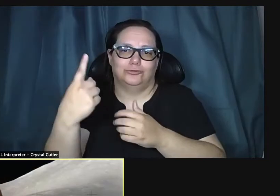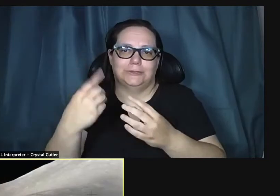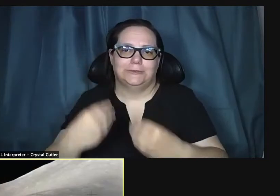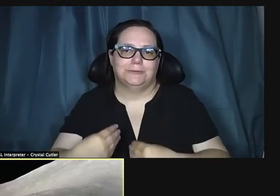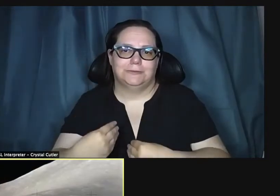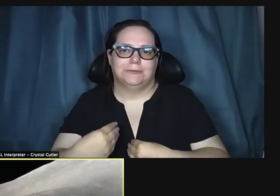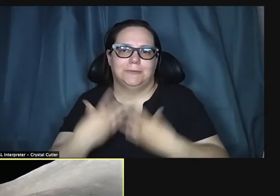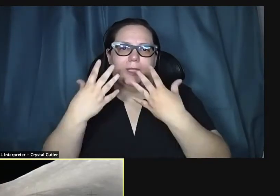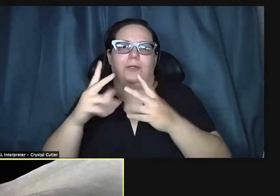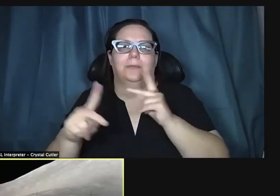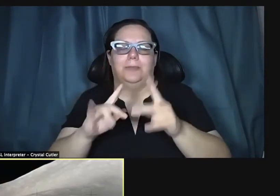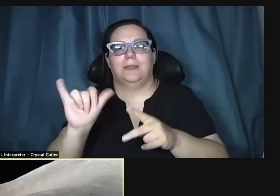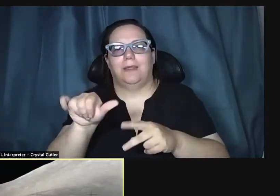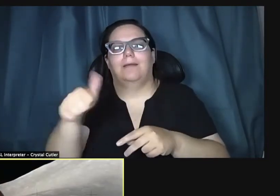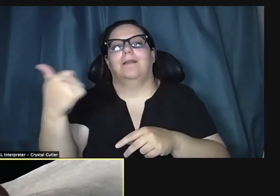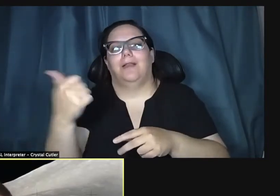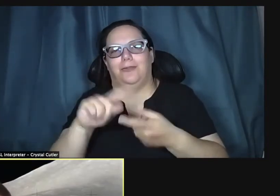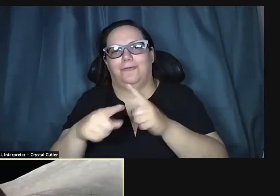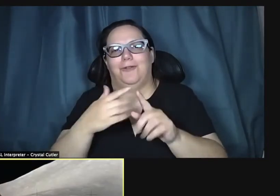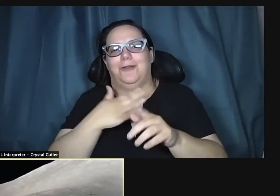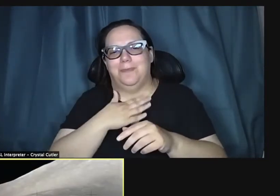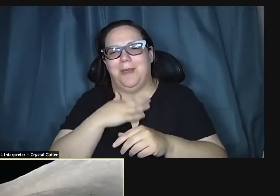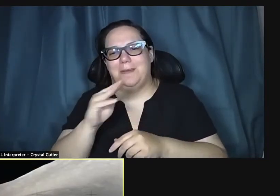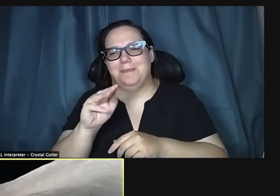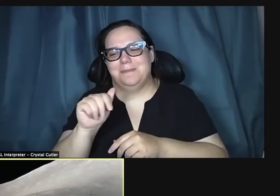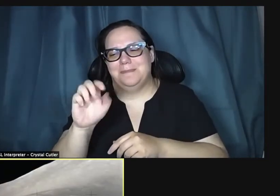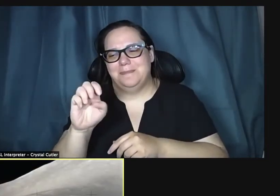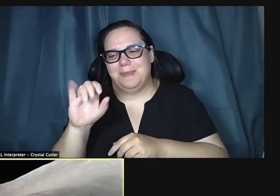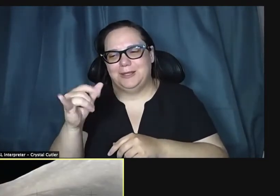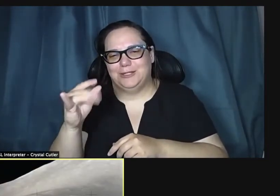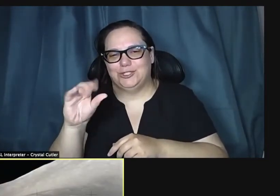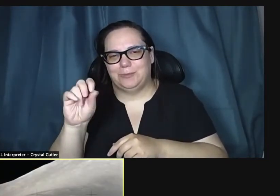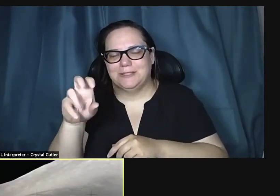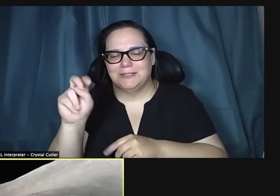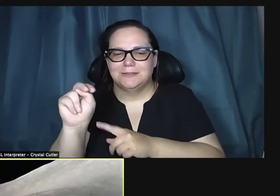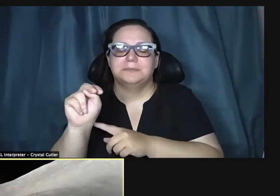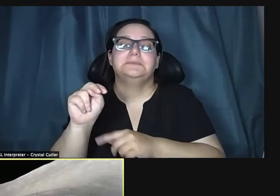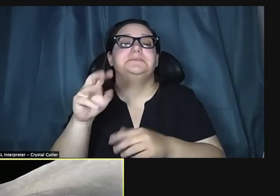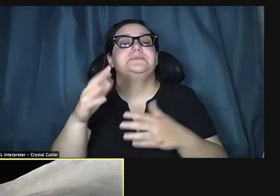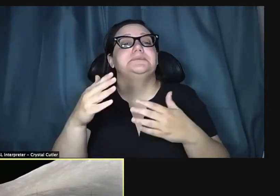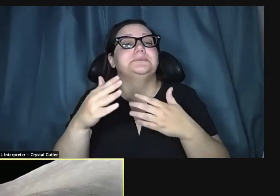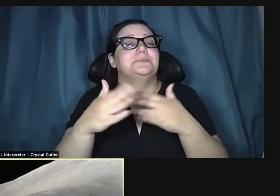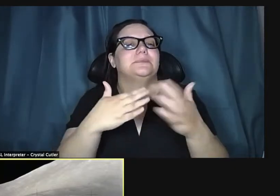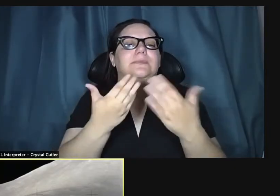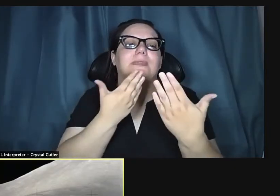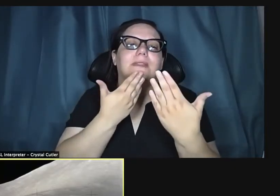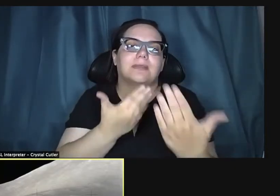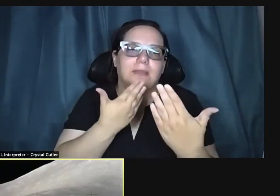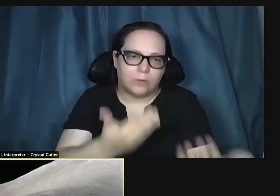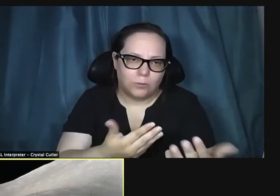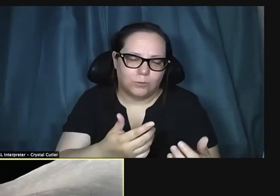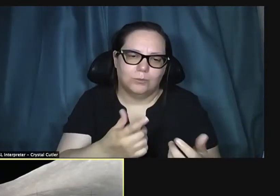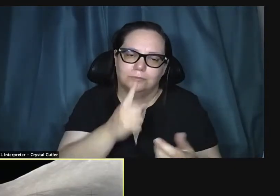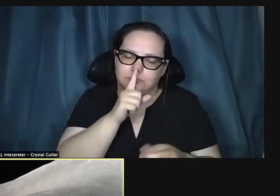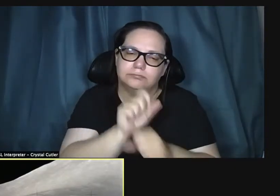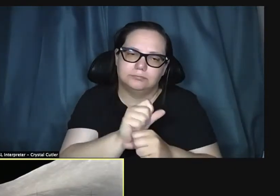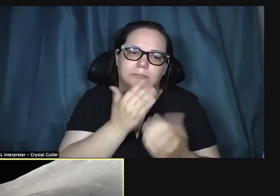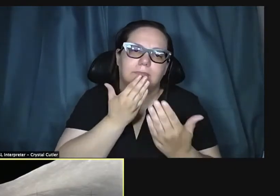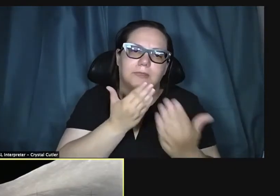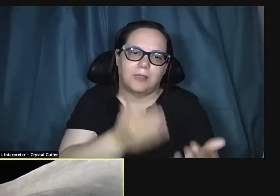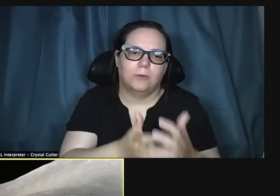another friend of mine, Mae Jemison. So anyway, thank you so